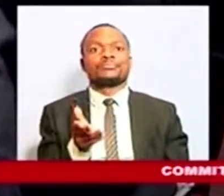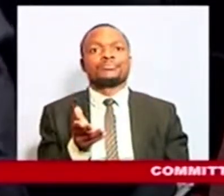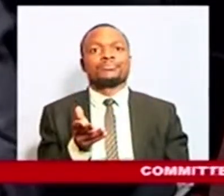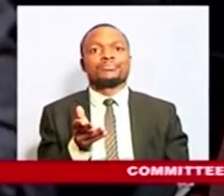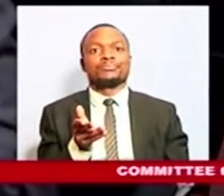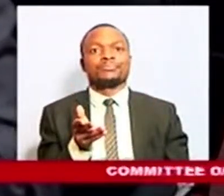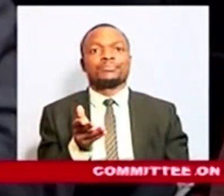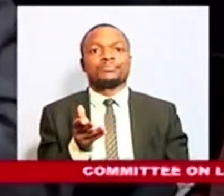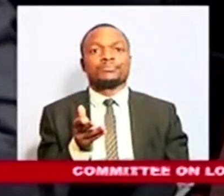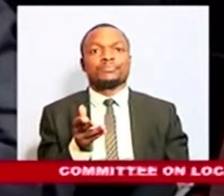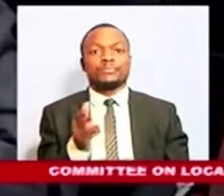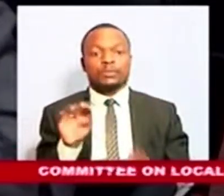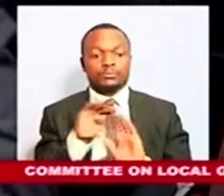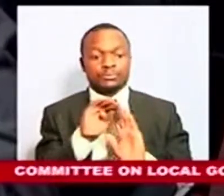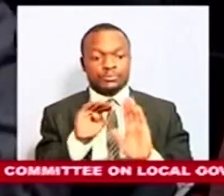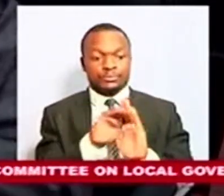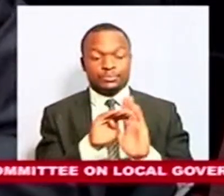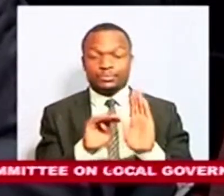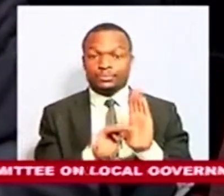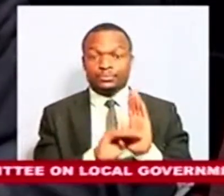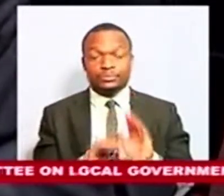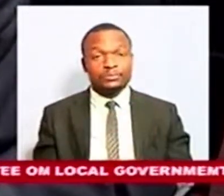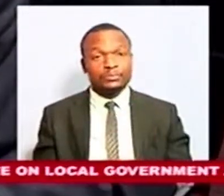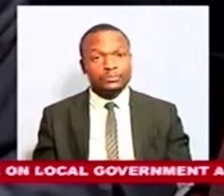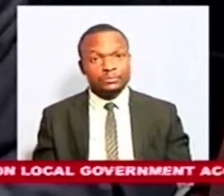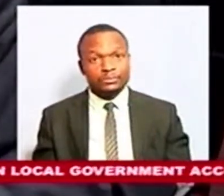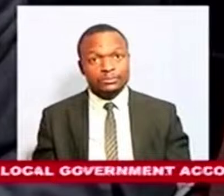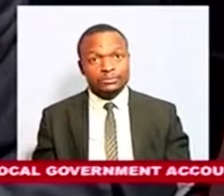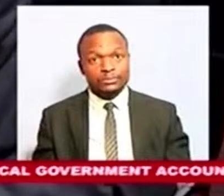on the list. Even